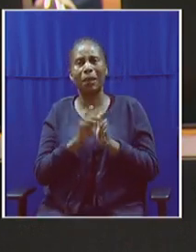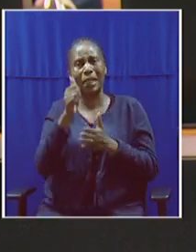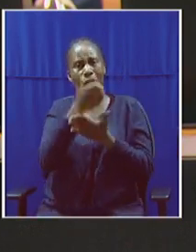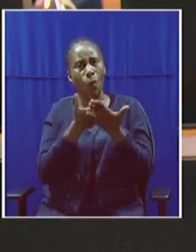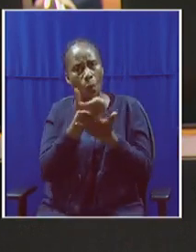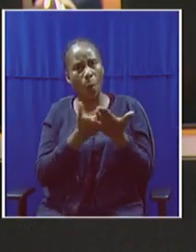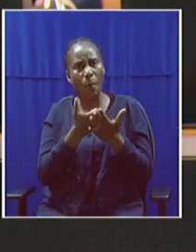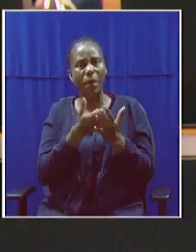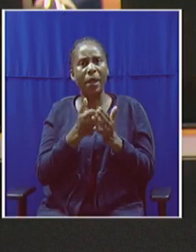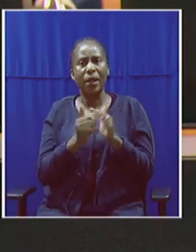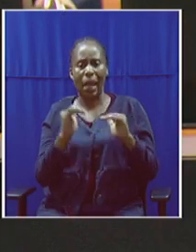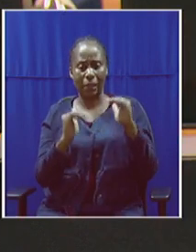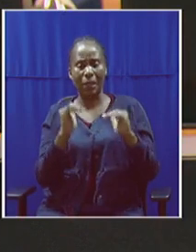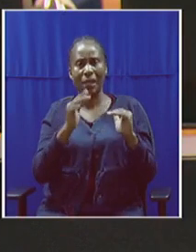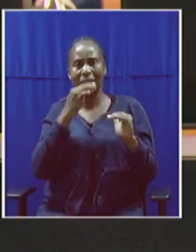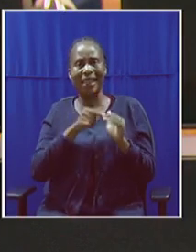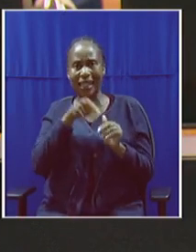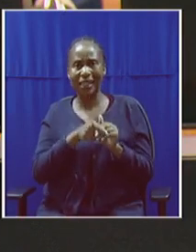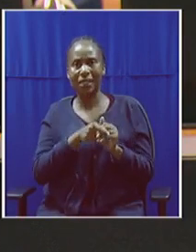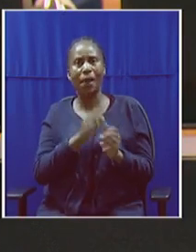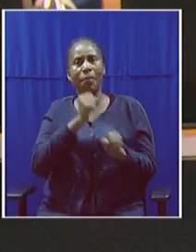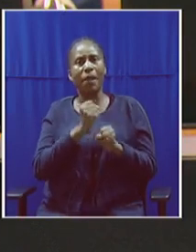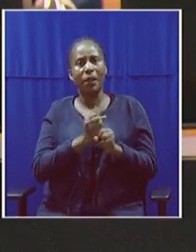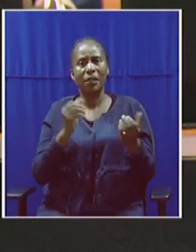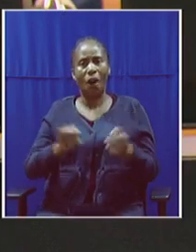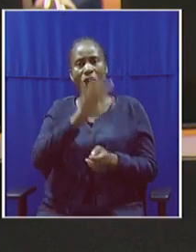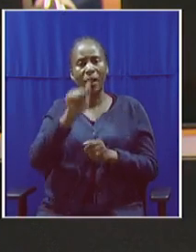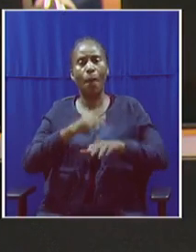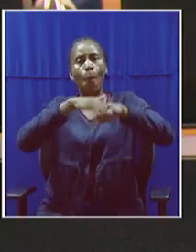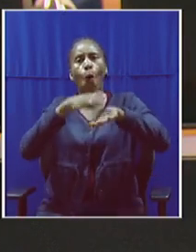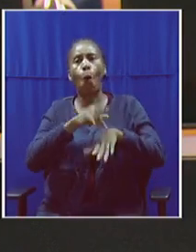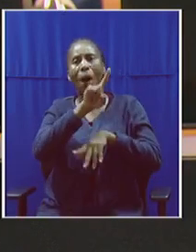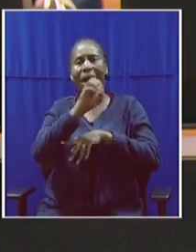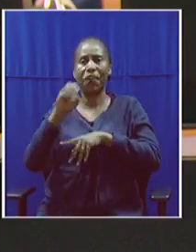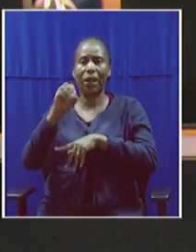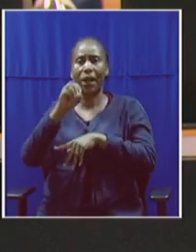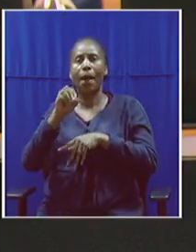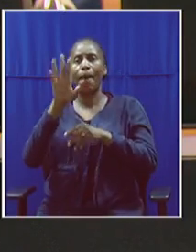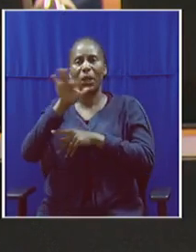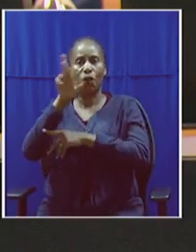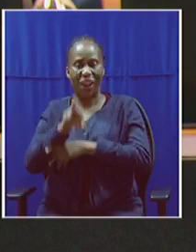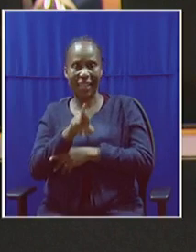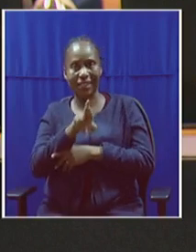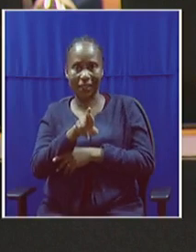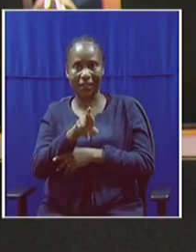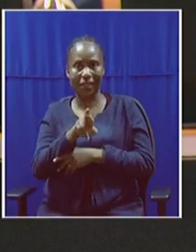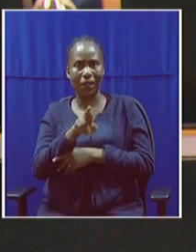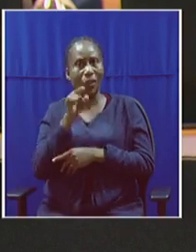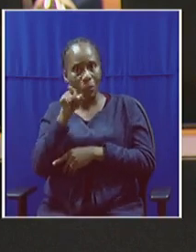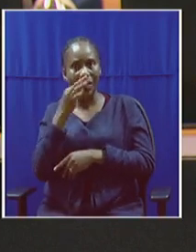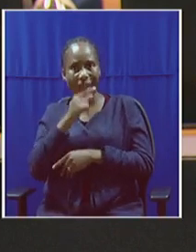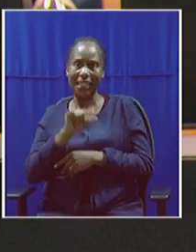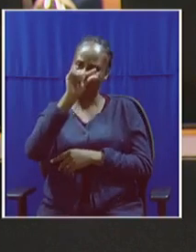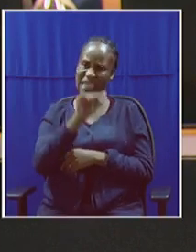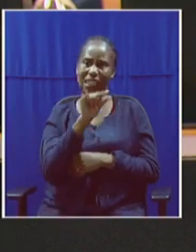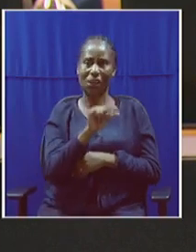this at costing South Africa more than 100 billion Rand more than that low cost option the the least cost option so the